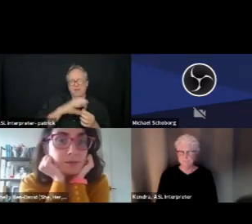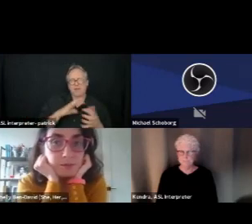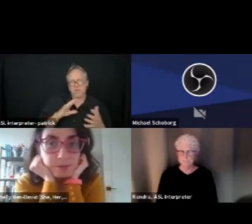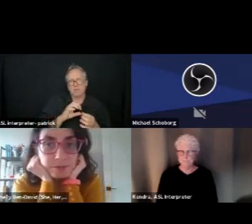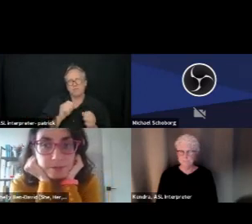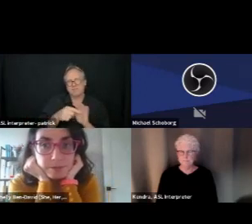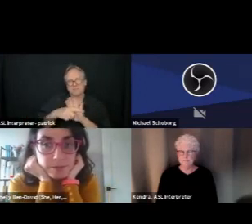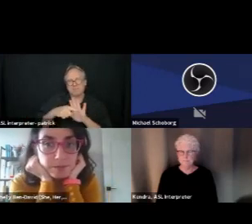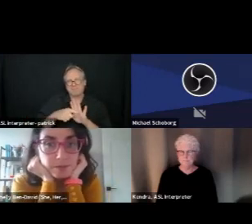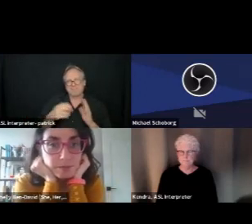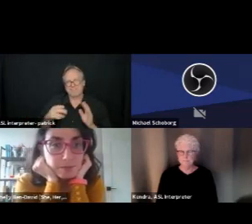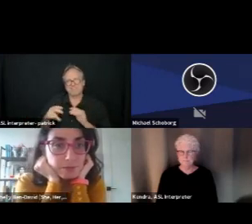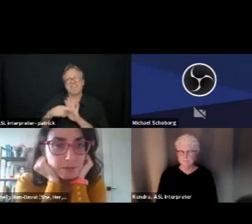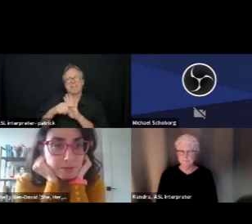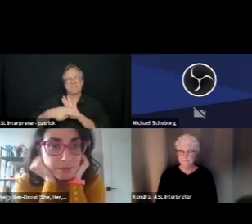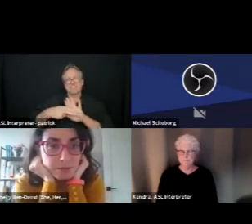psychosis.